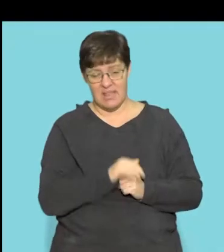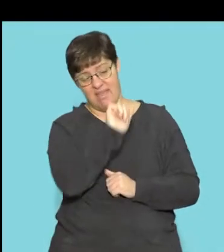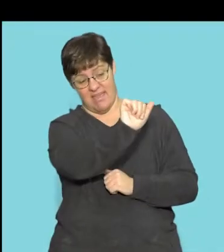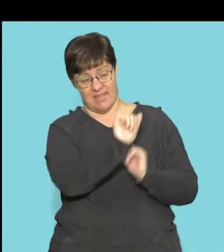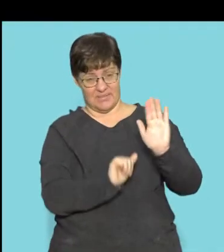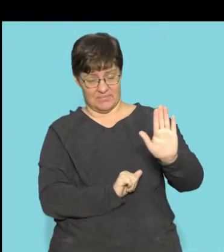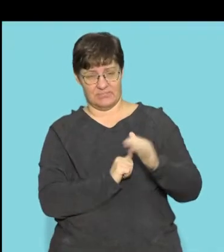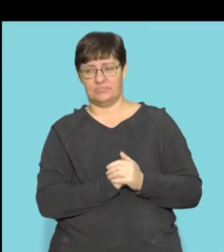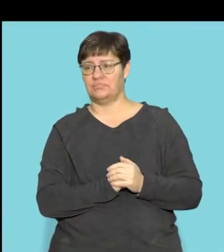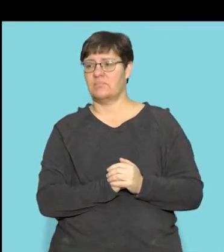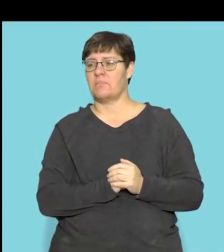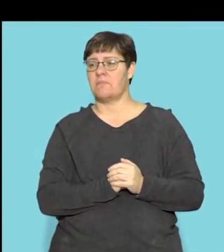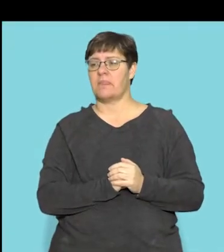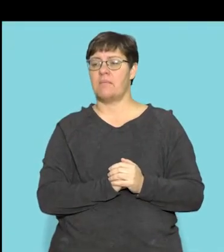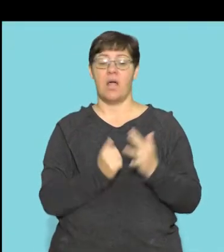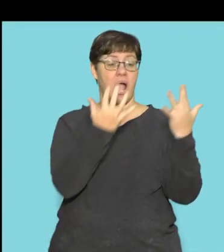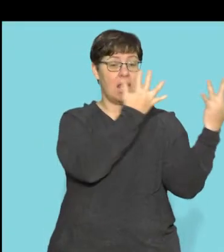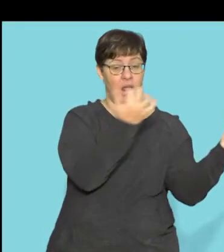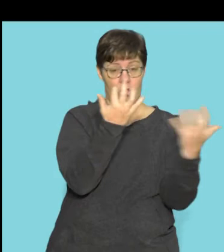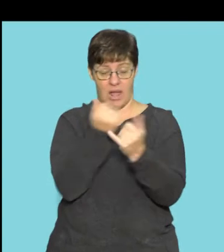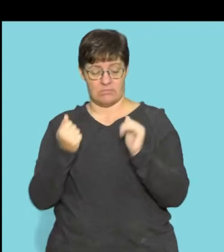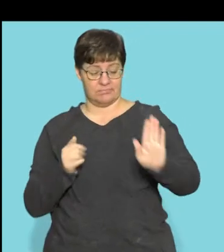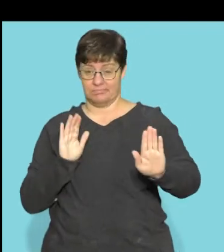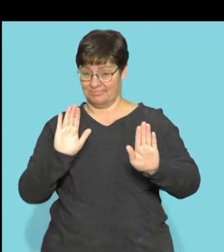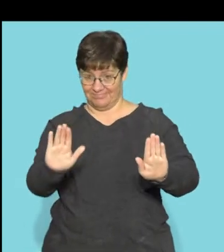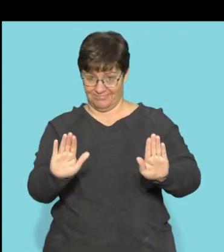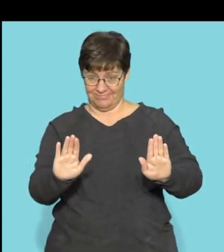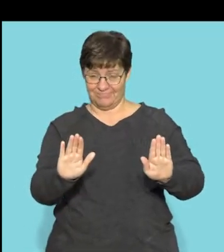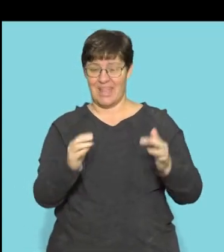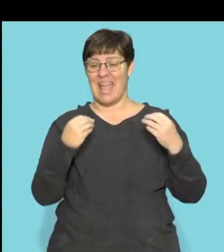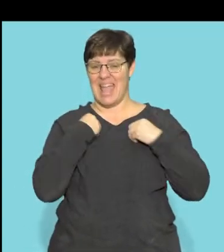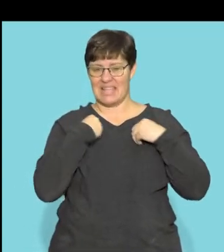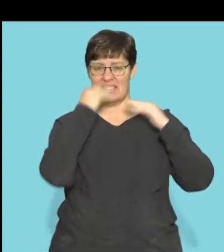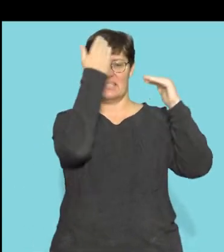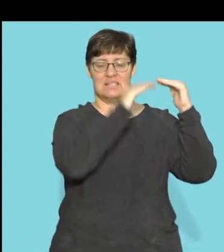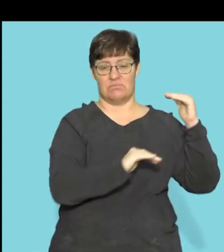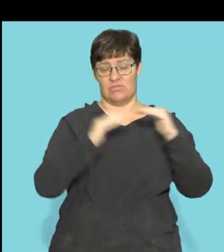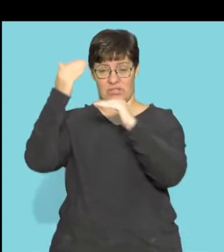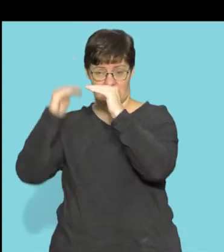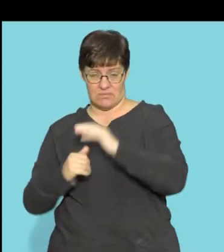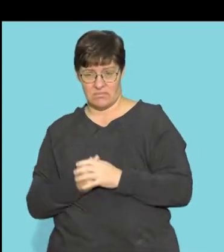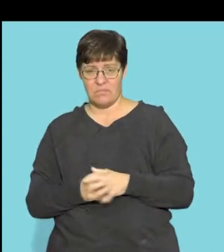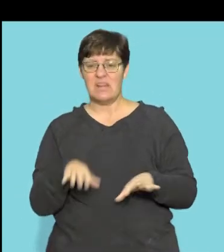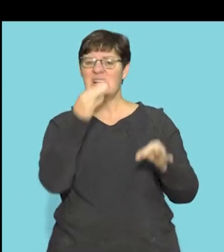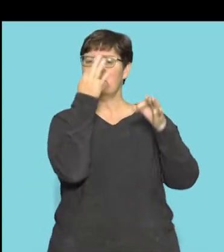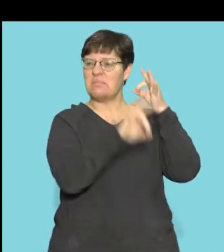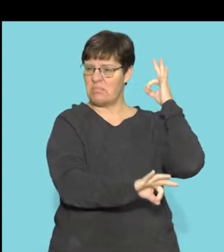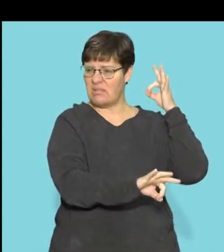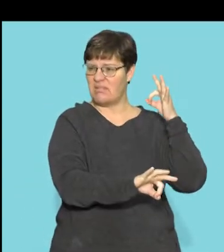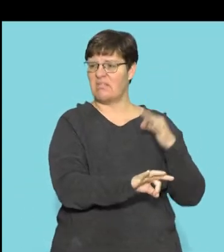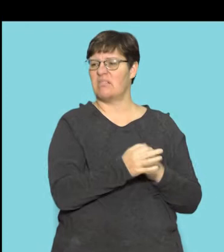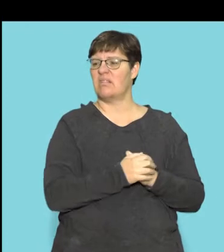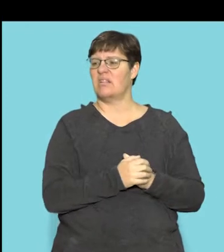Now, there are two ways of calculating the asset's depreciation, right? There is what we call the simple